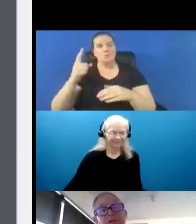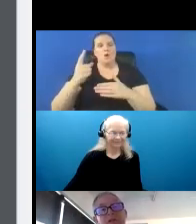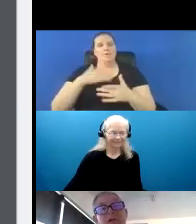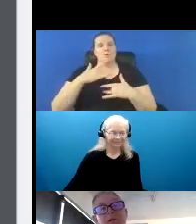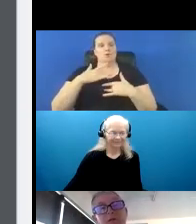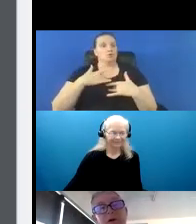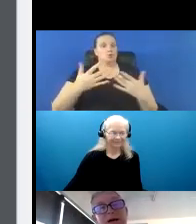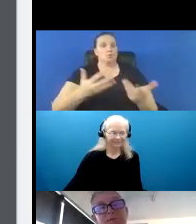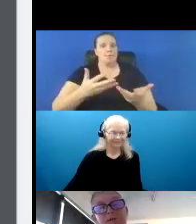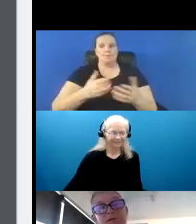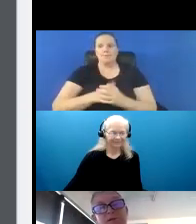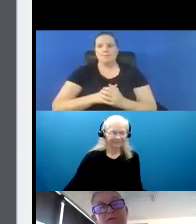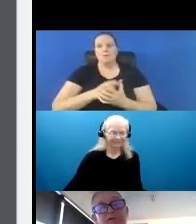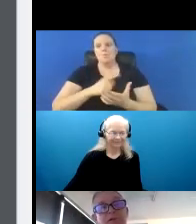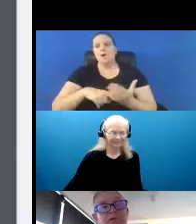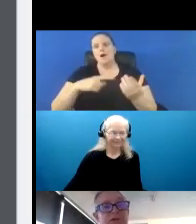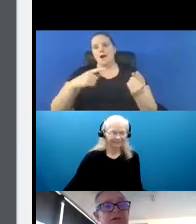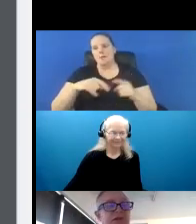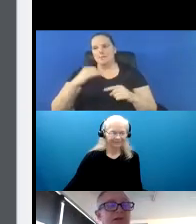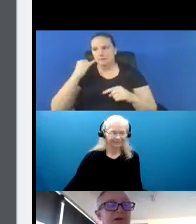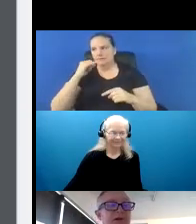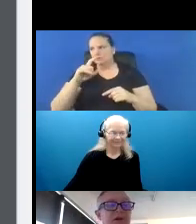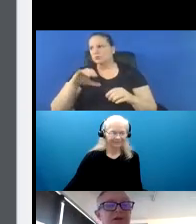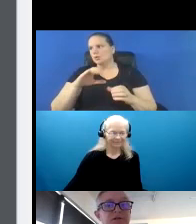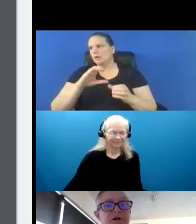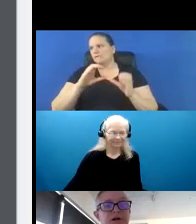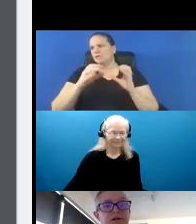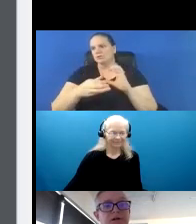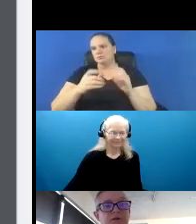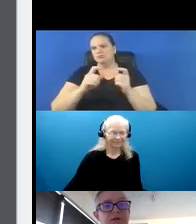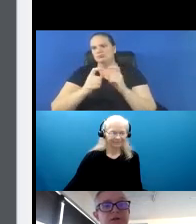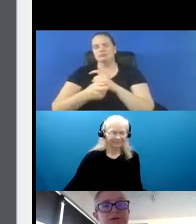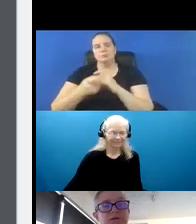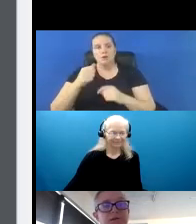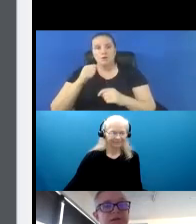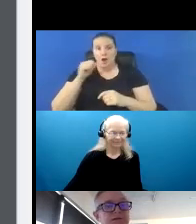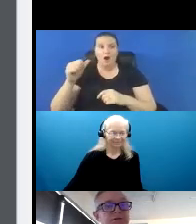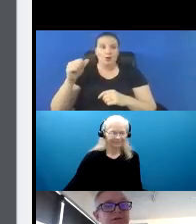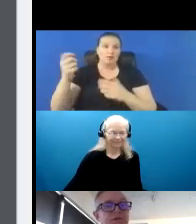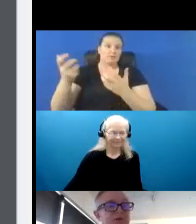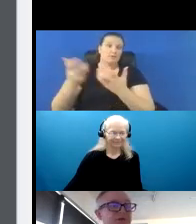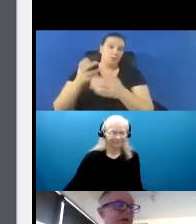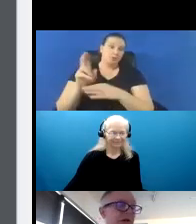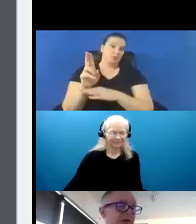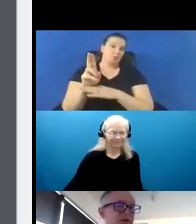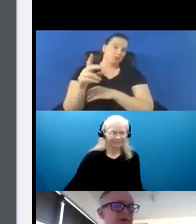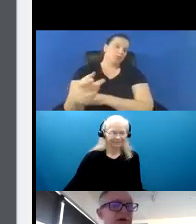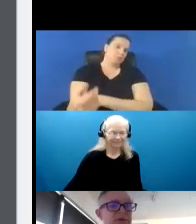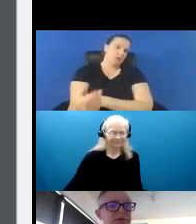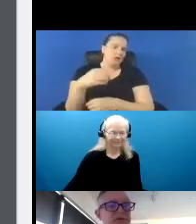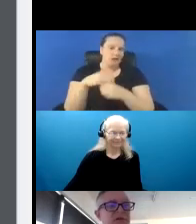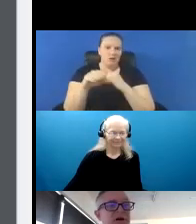would be, what happens if you do a conversion? Do you have a non-conforming use or residential use in a commercial zone?